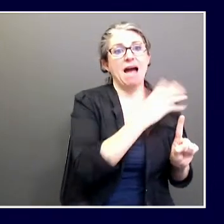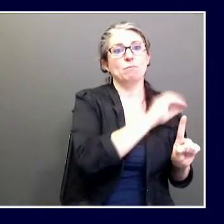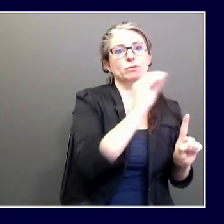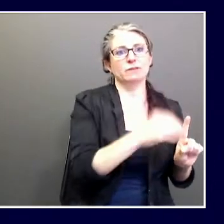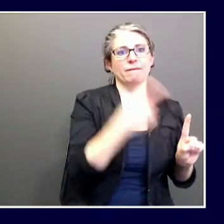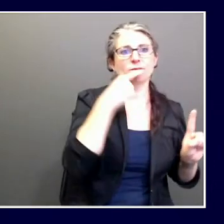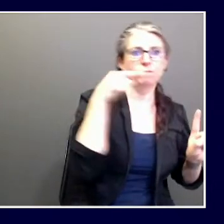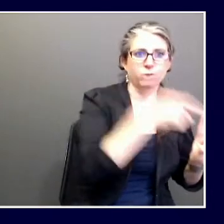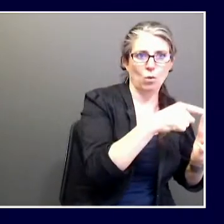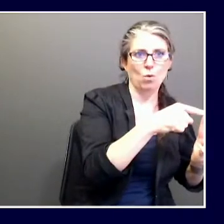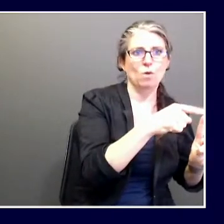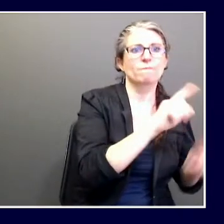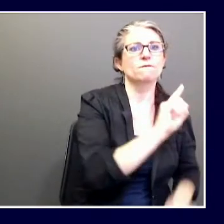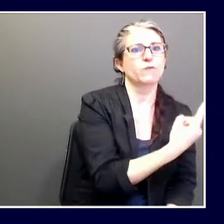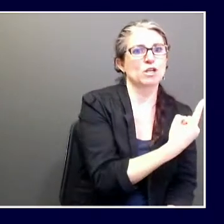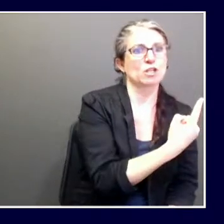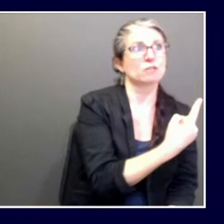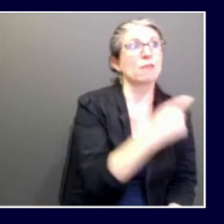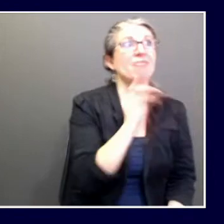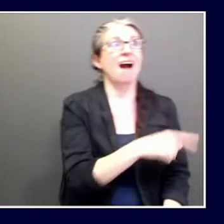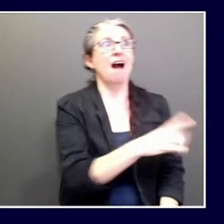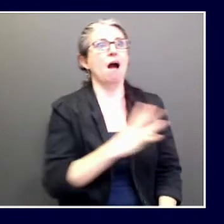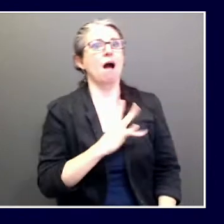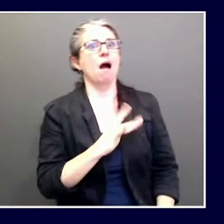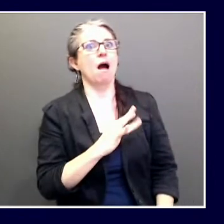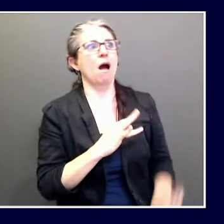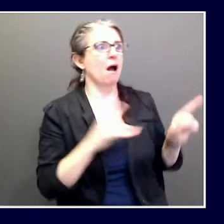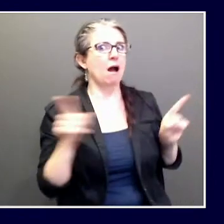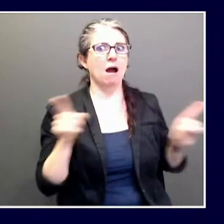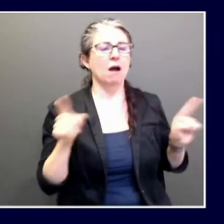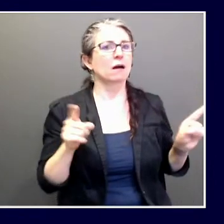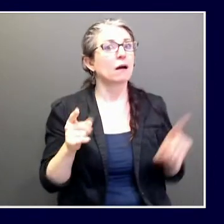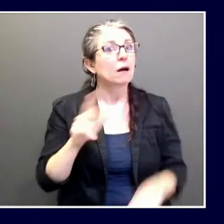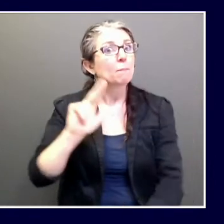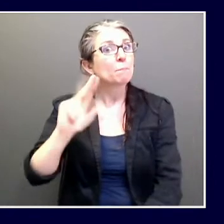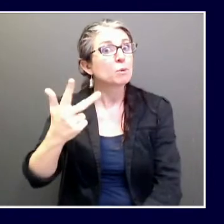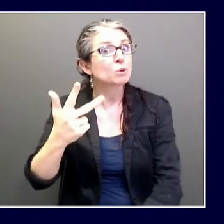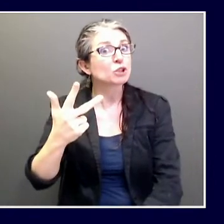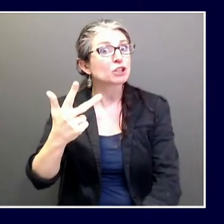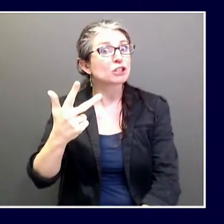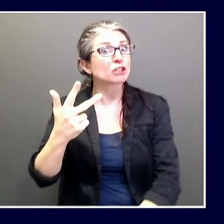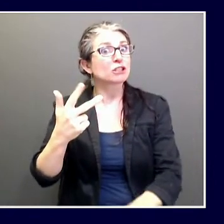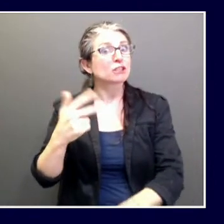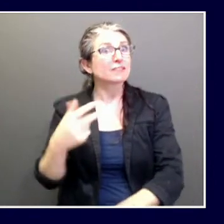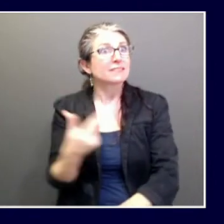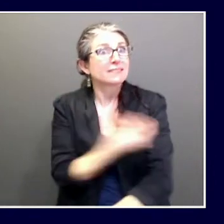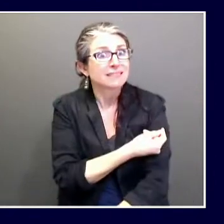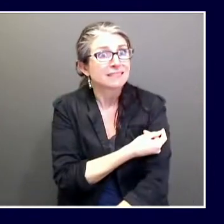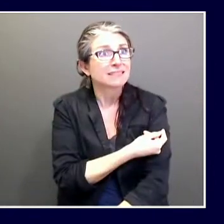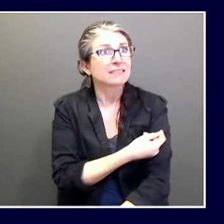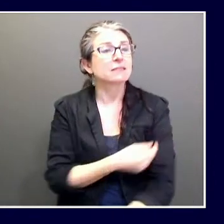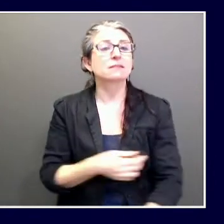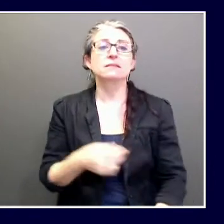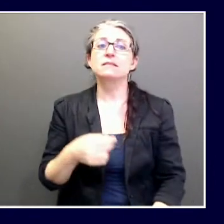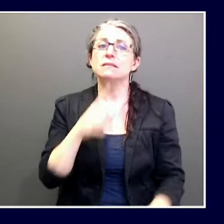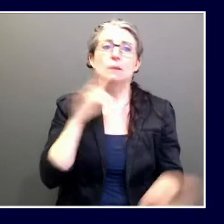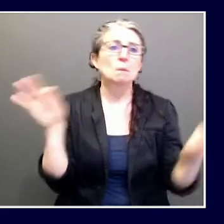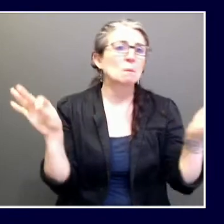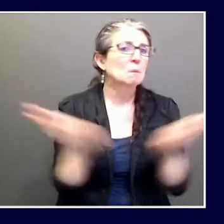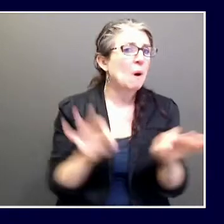boosters are essential right now. If you've been vaccinated and you are eligible for a booster, you should go get one.